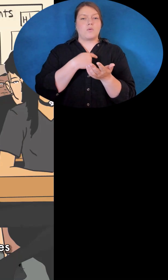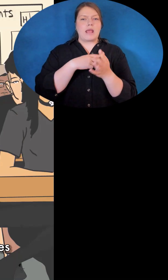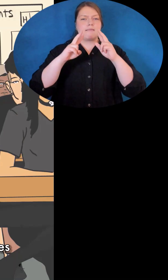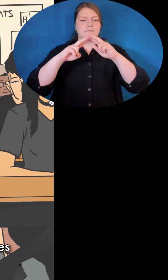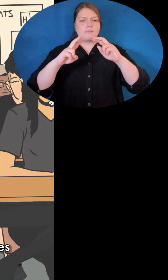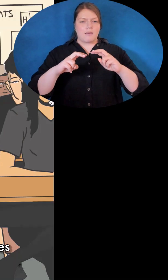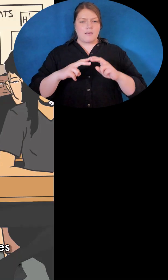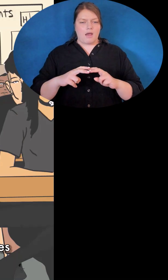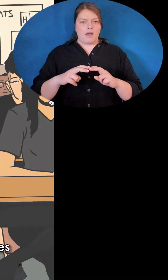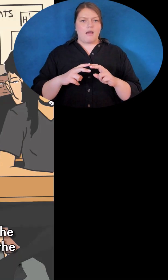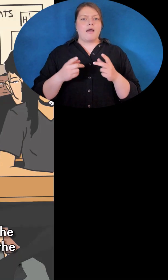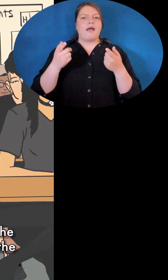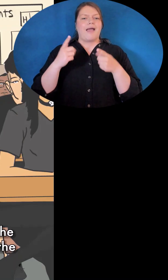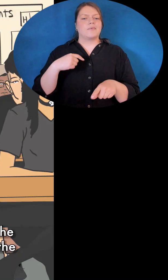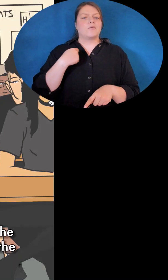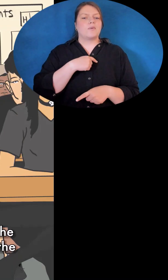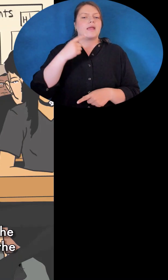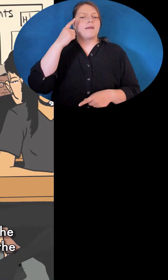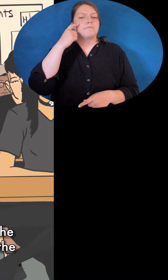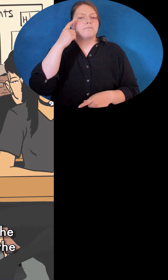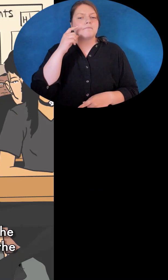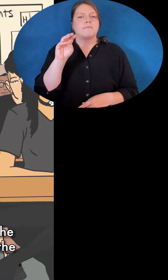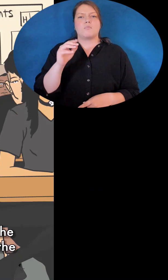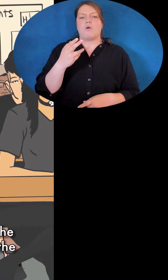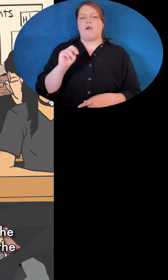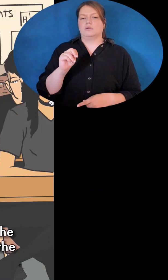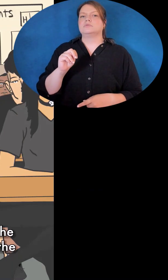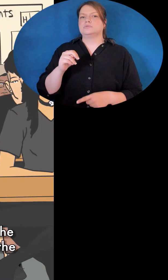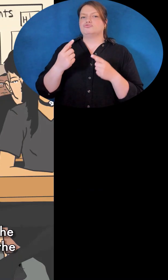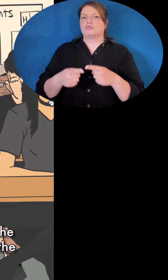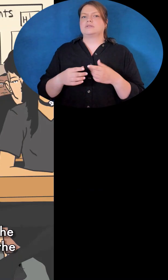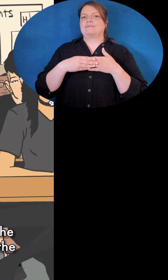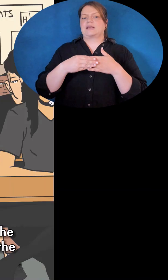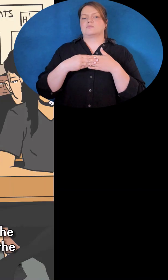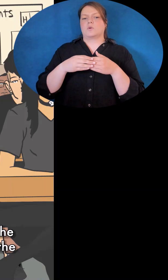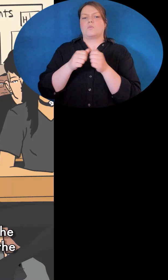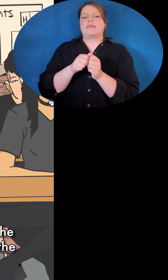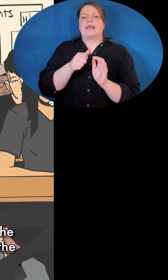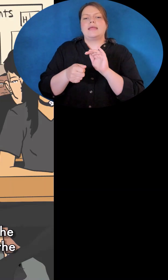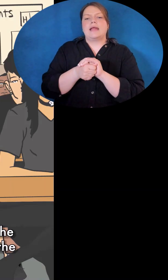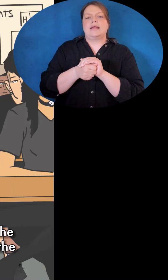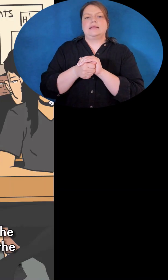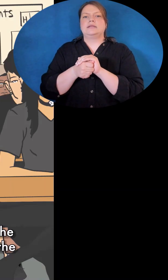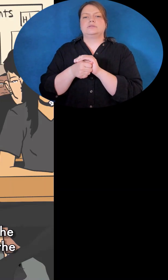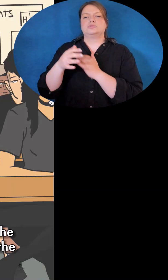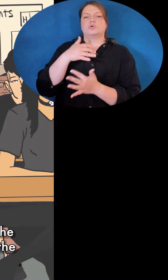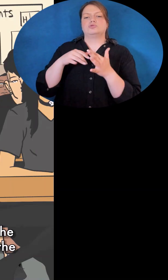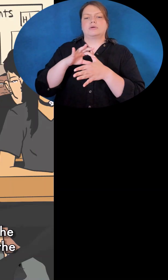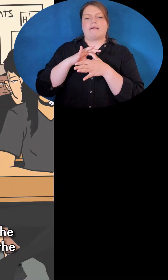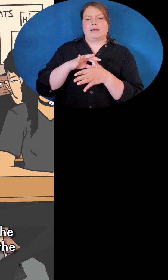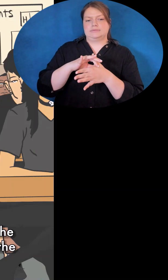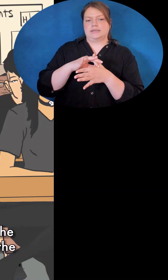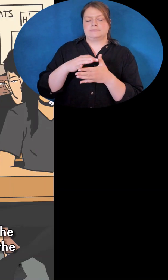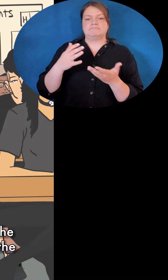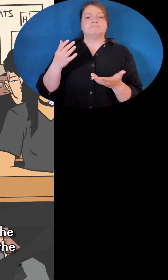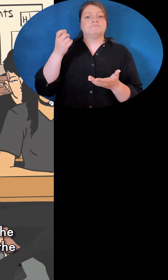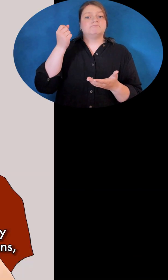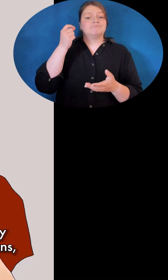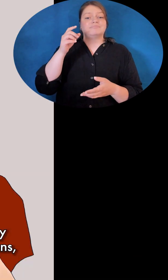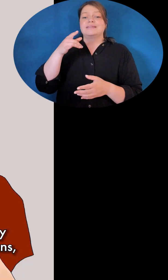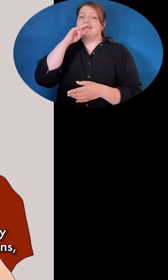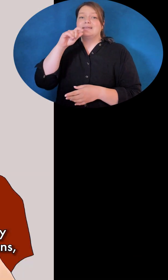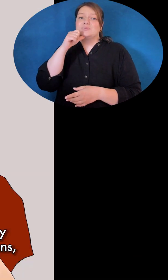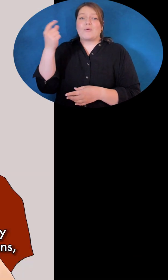Morgan struggles to be flexible with the hidden social content of the fact that kids don't always follow those school